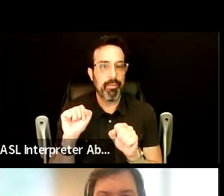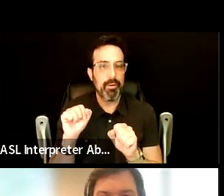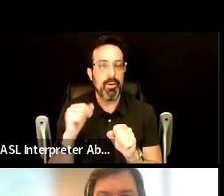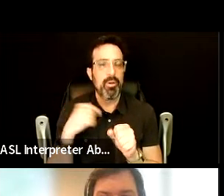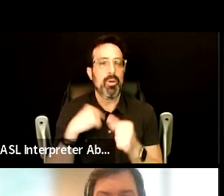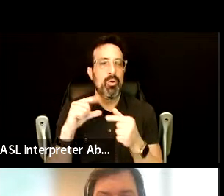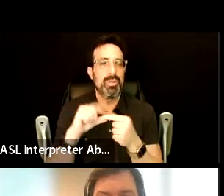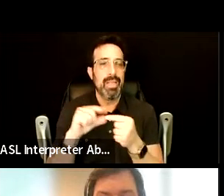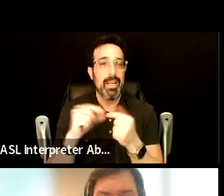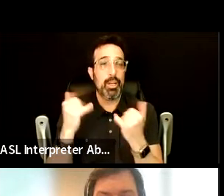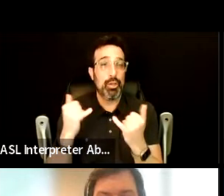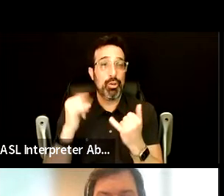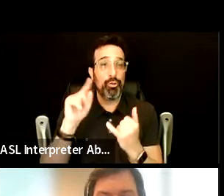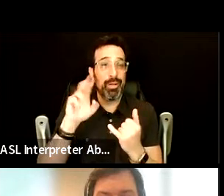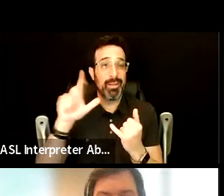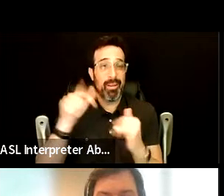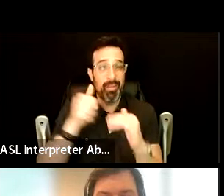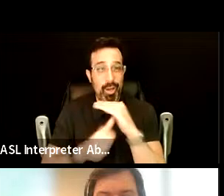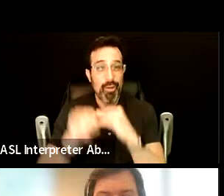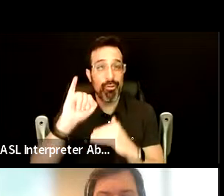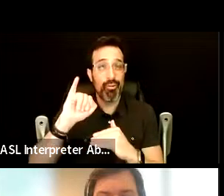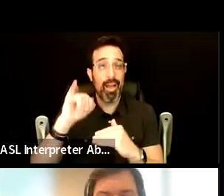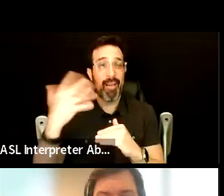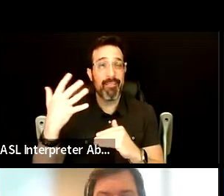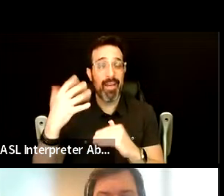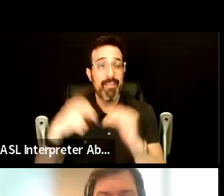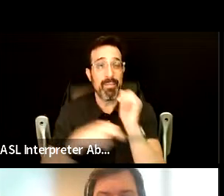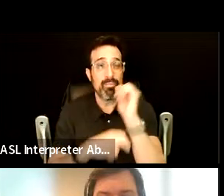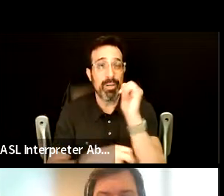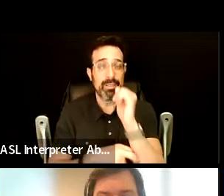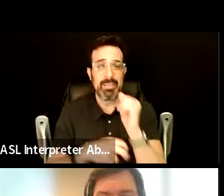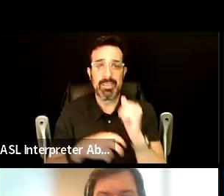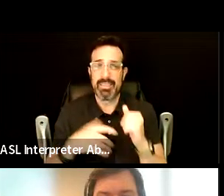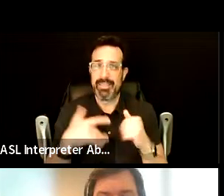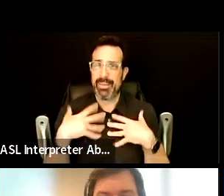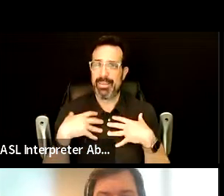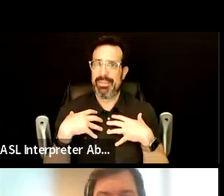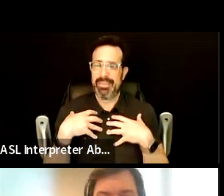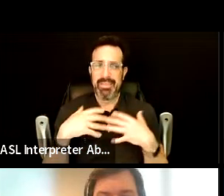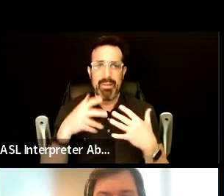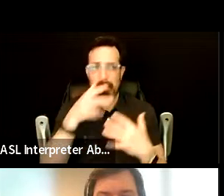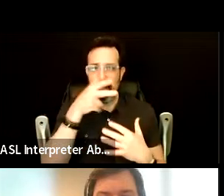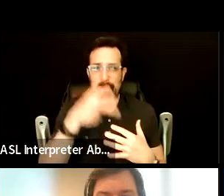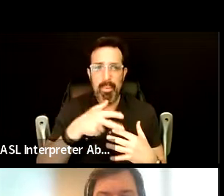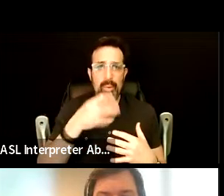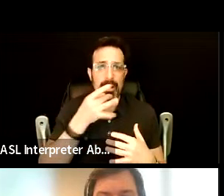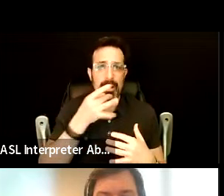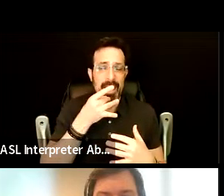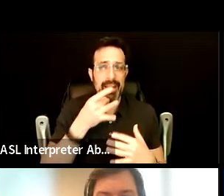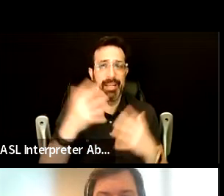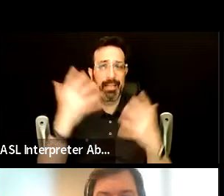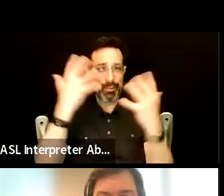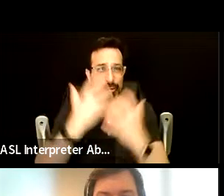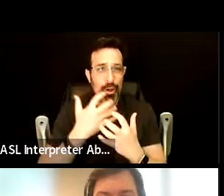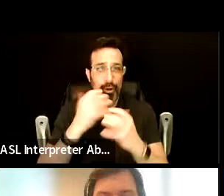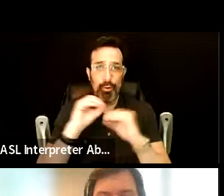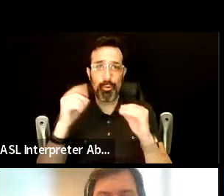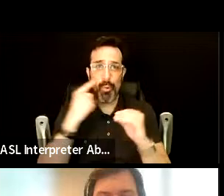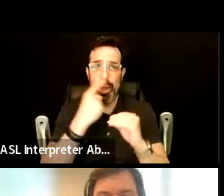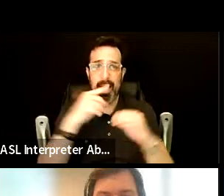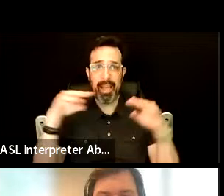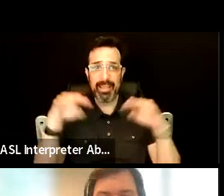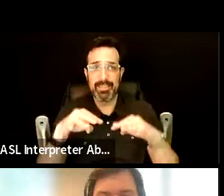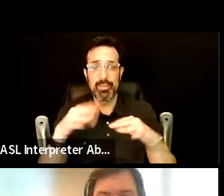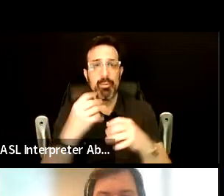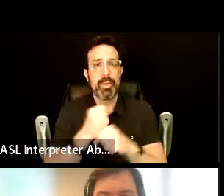cited that the current tunnel underneath the I-5 bridge is incredibly sketchy. There's poor lighting, it's dark, there's no eyes on it, and making sure